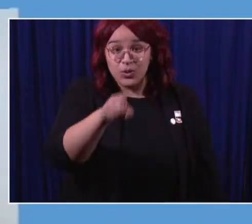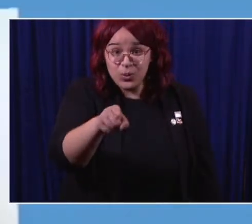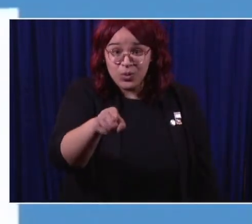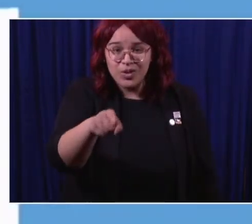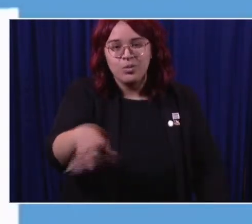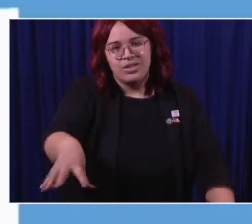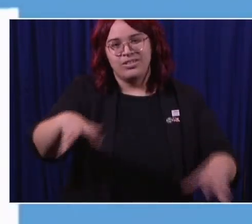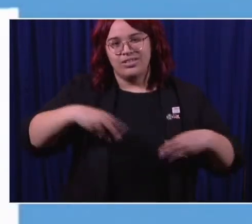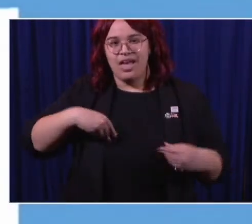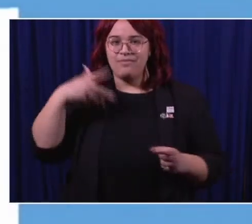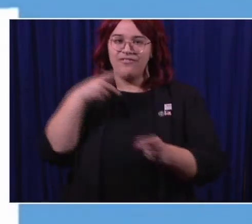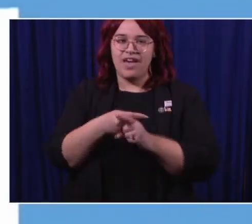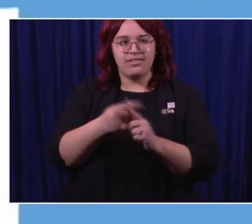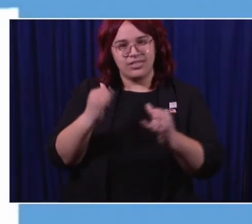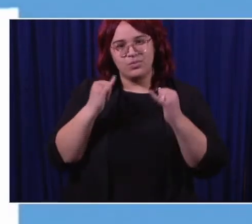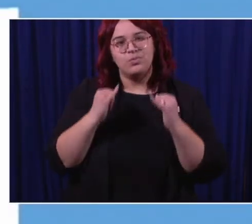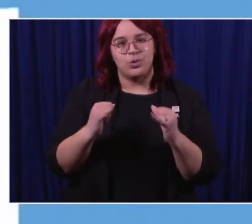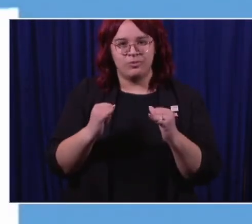too.